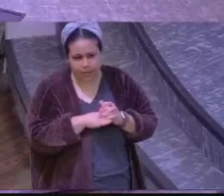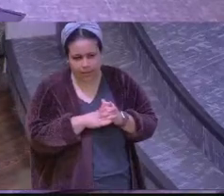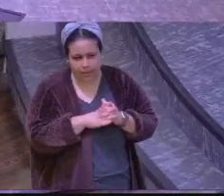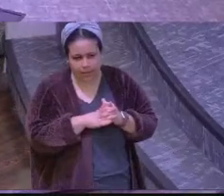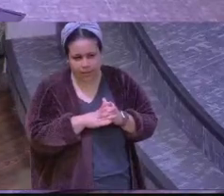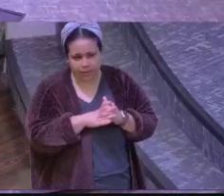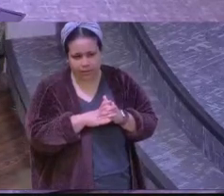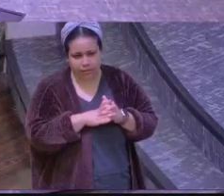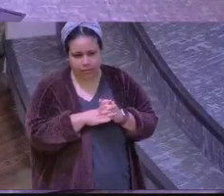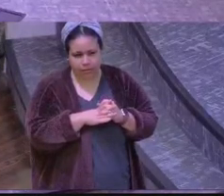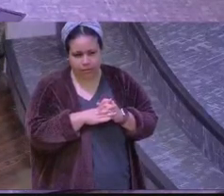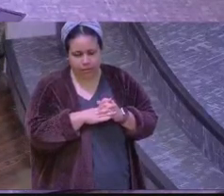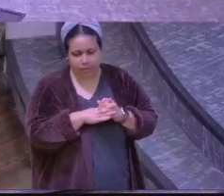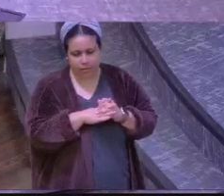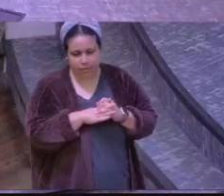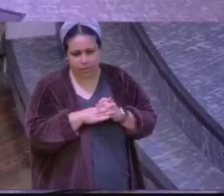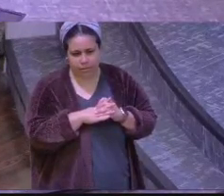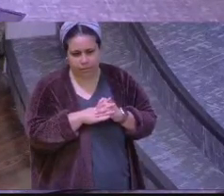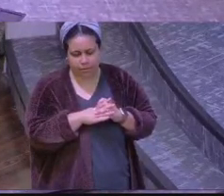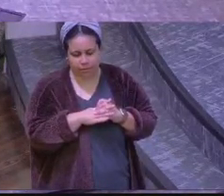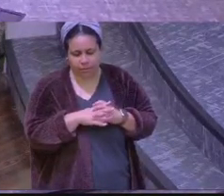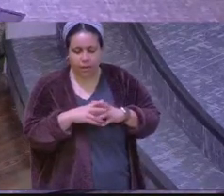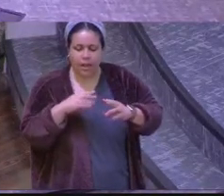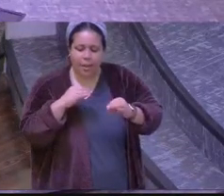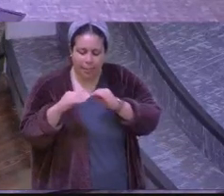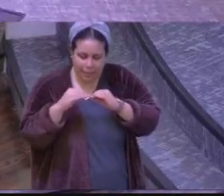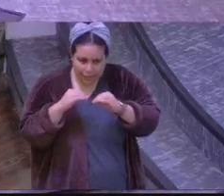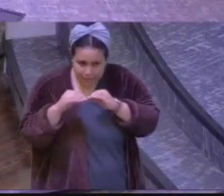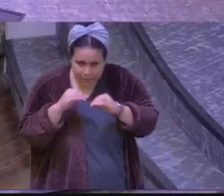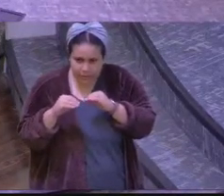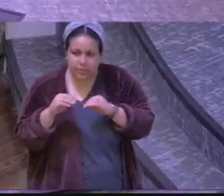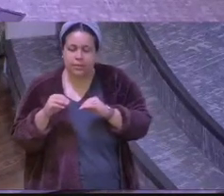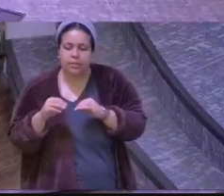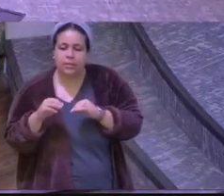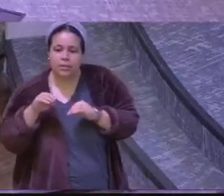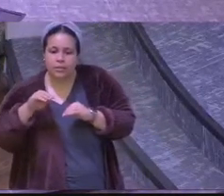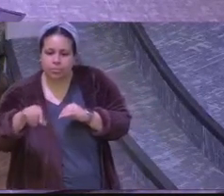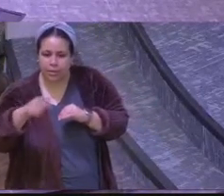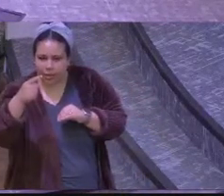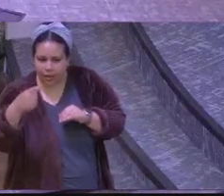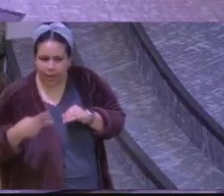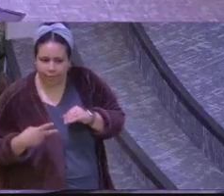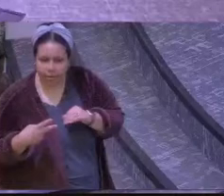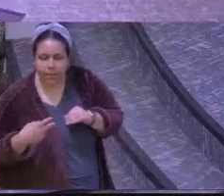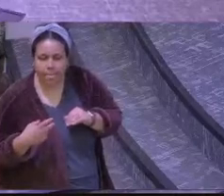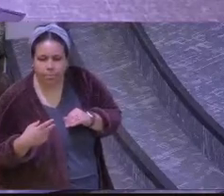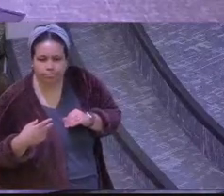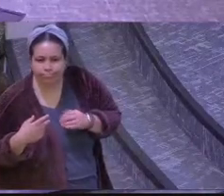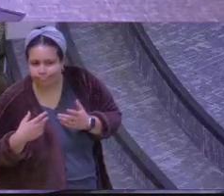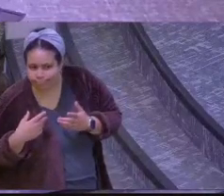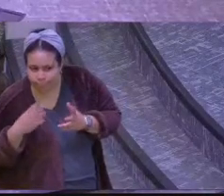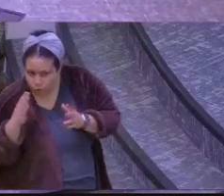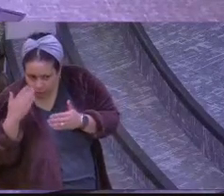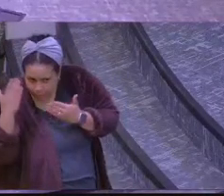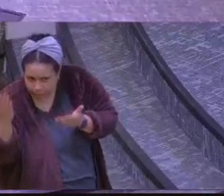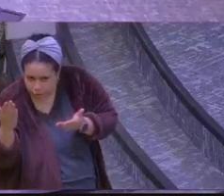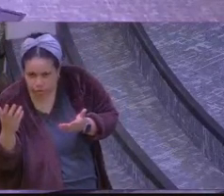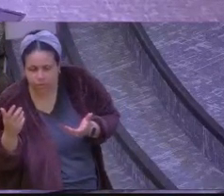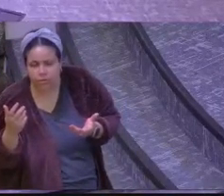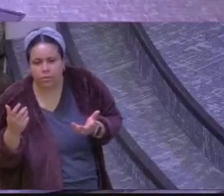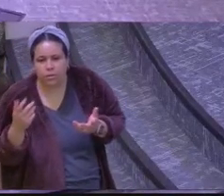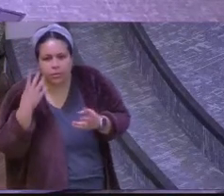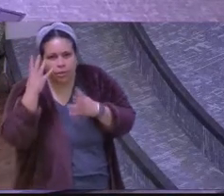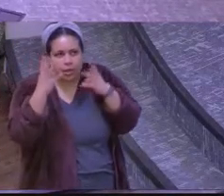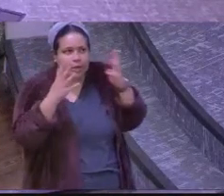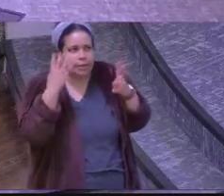of the deferred maintenance did we actually spend, and so about half. So I would be curious on your recommendation of creating